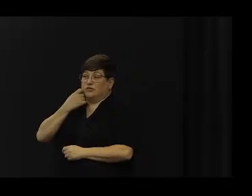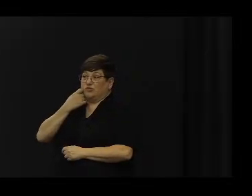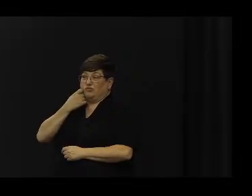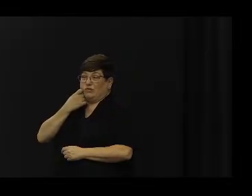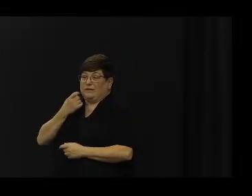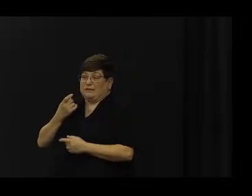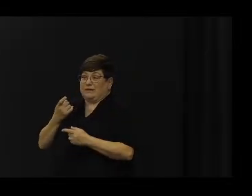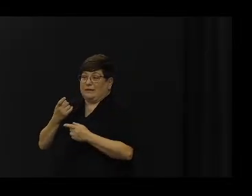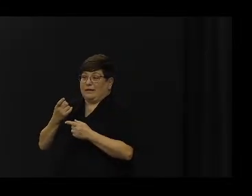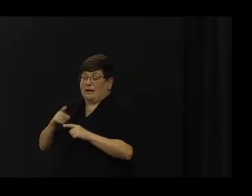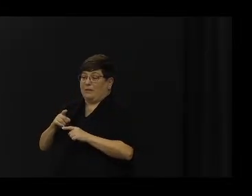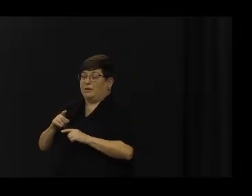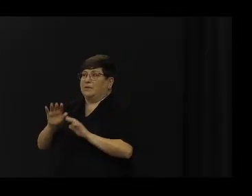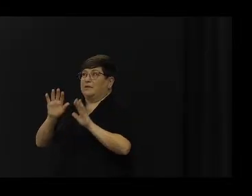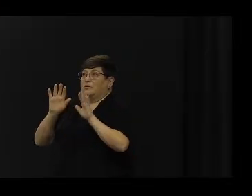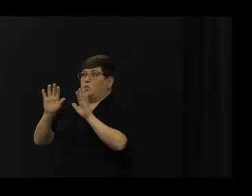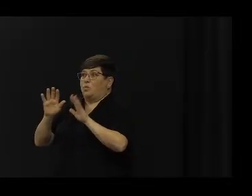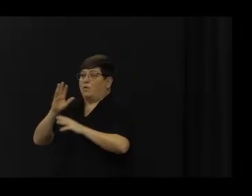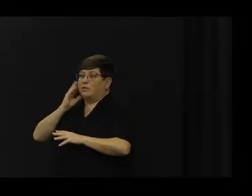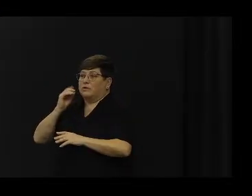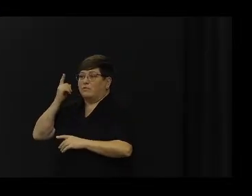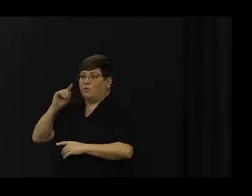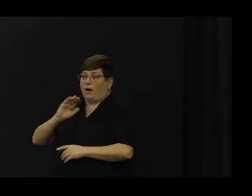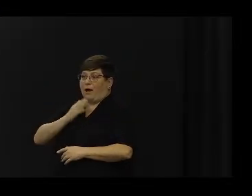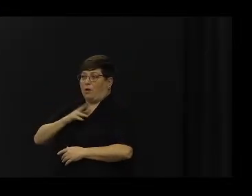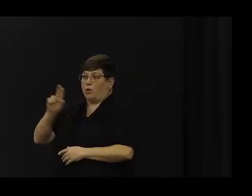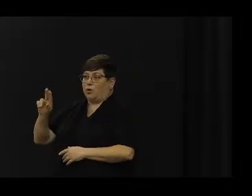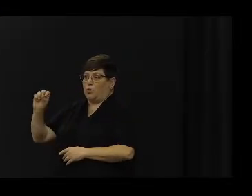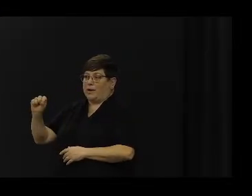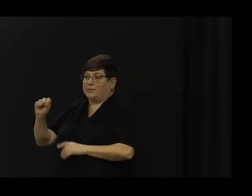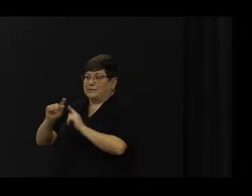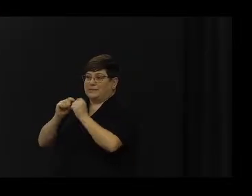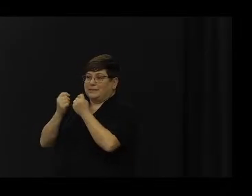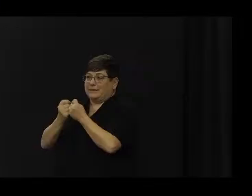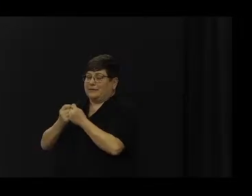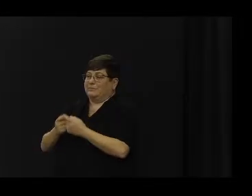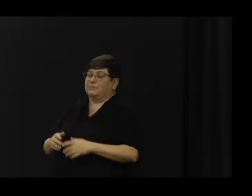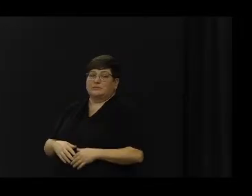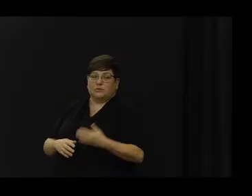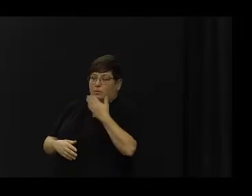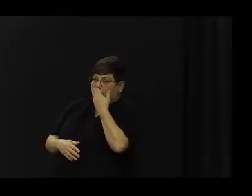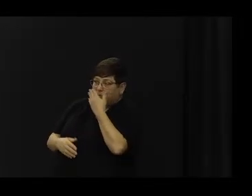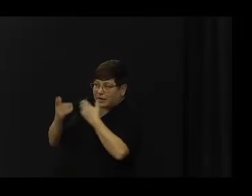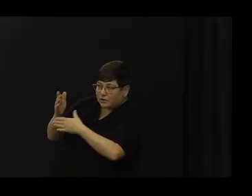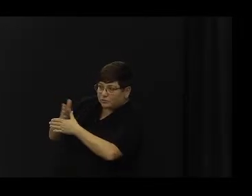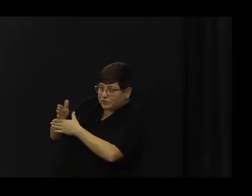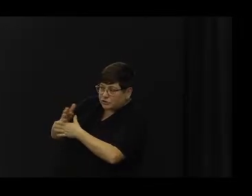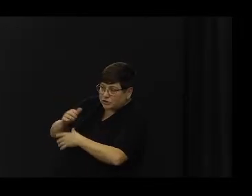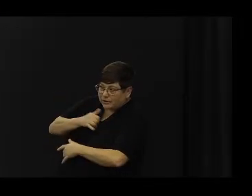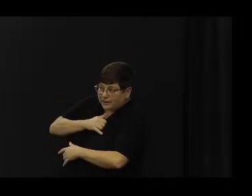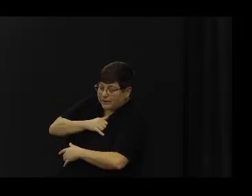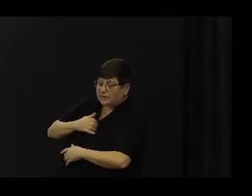Oh, and that was a wonderful experience for the U.S. team. Wonderful. Thank you for sharing that with us.